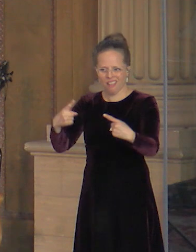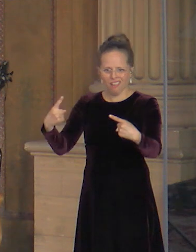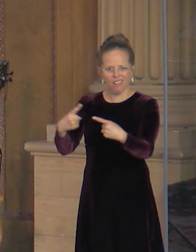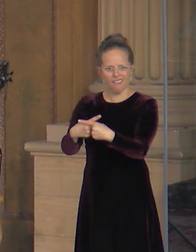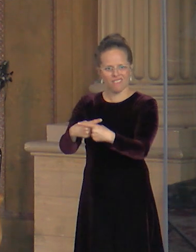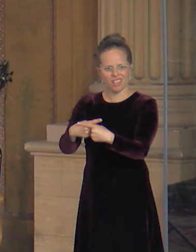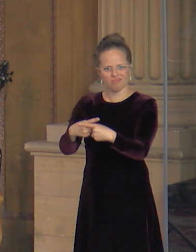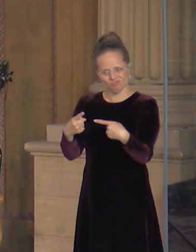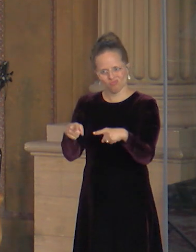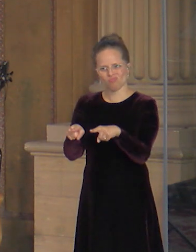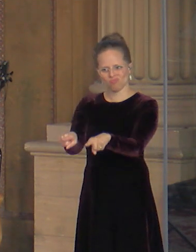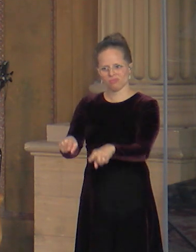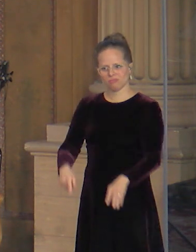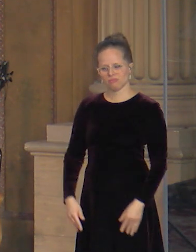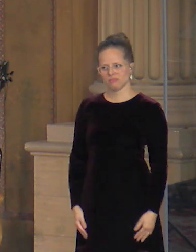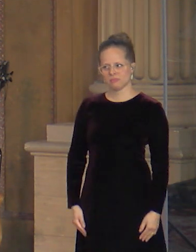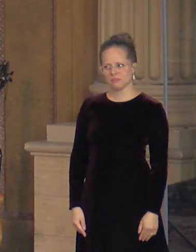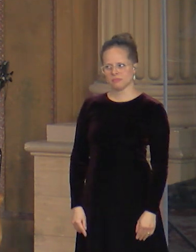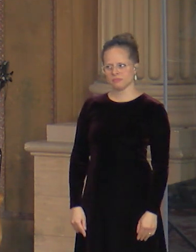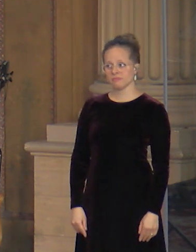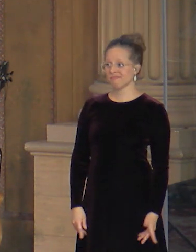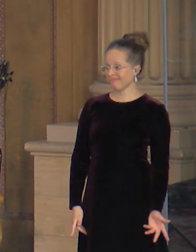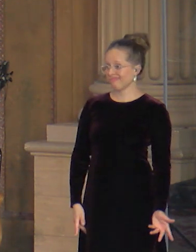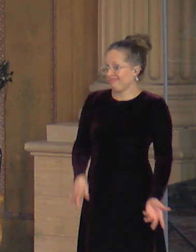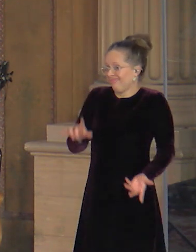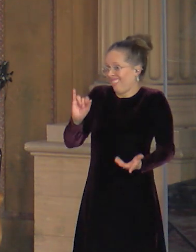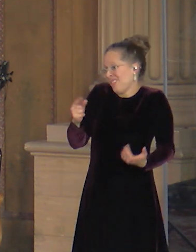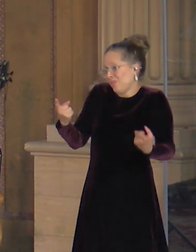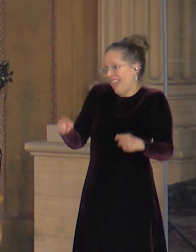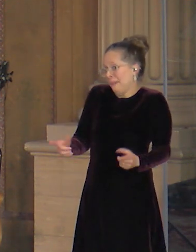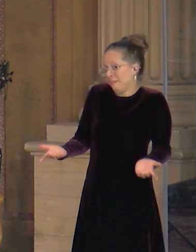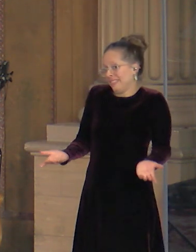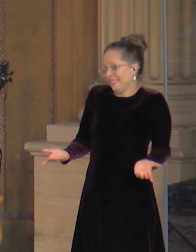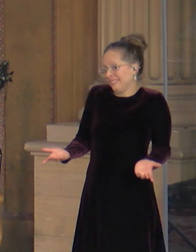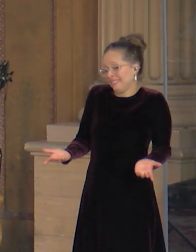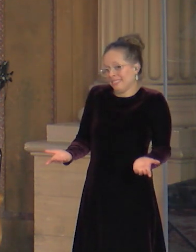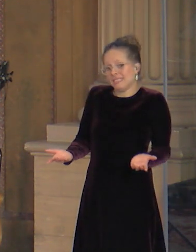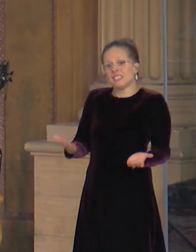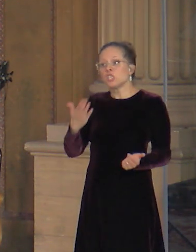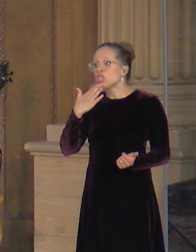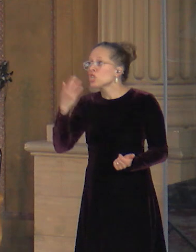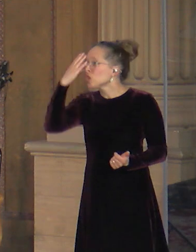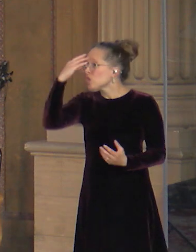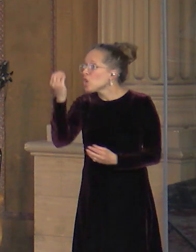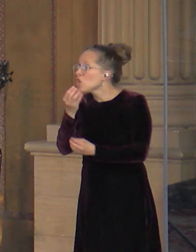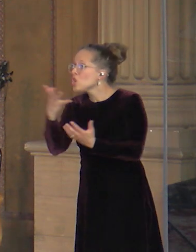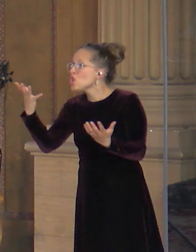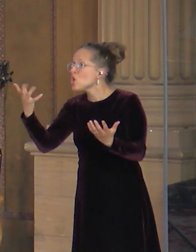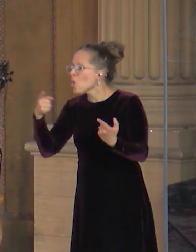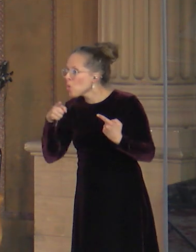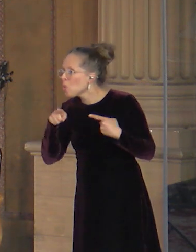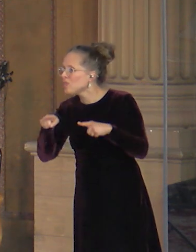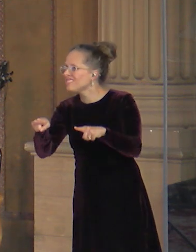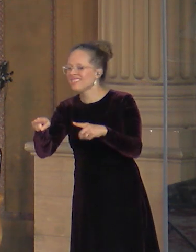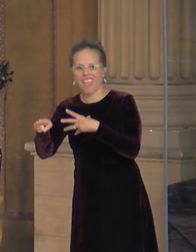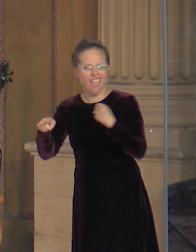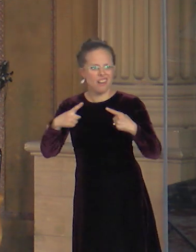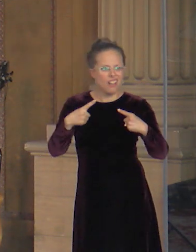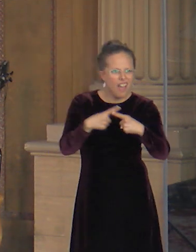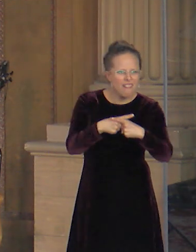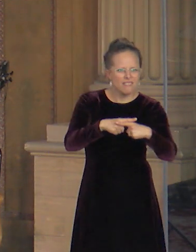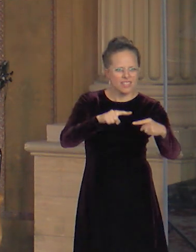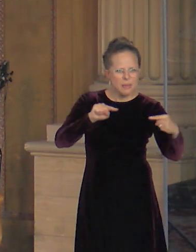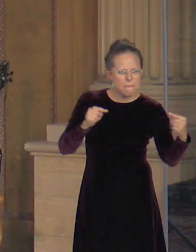like that's how it goes the good news goes forth in the midst of conflict and pain